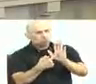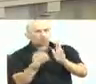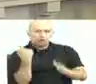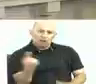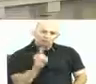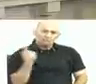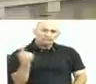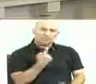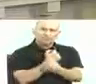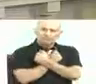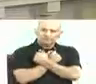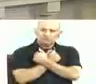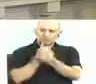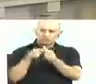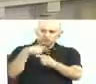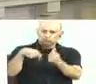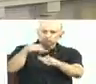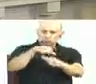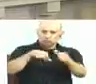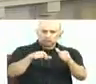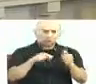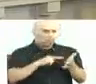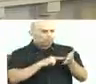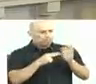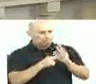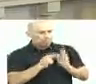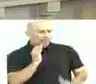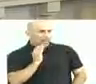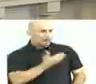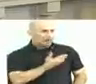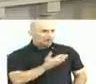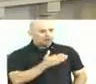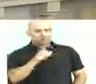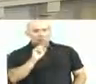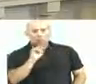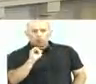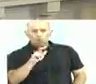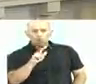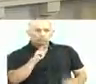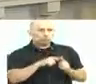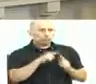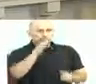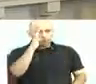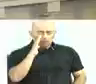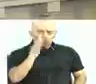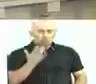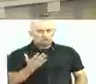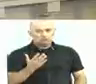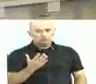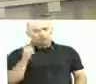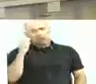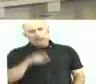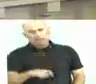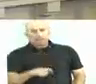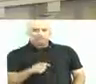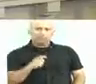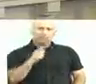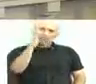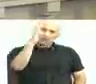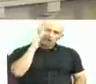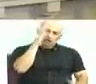constant love refers to our loyalty to God. It has to be a God